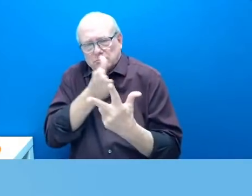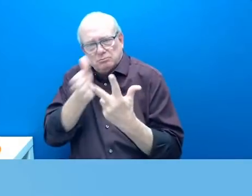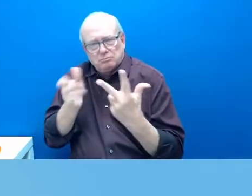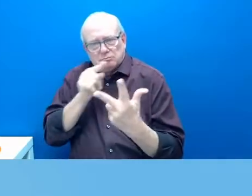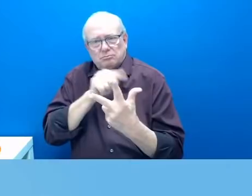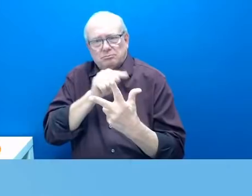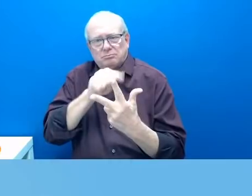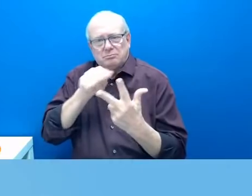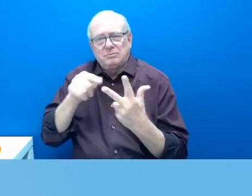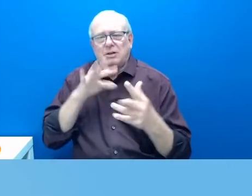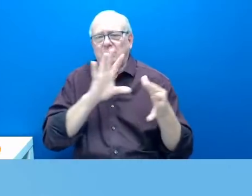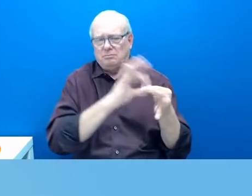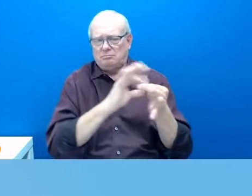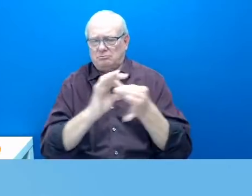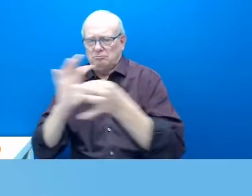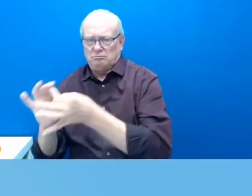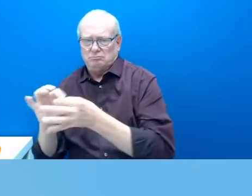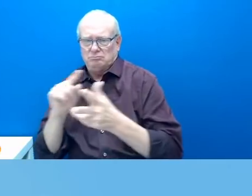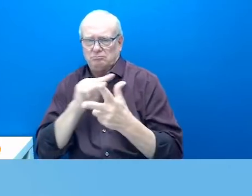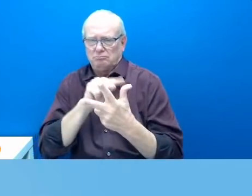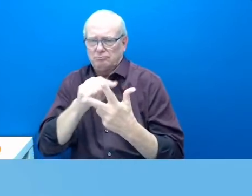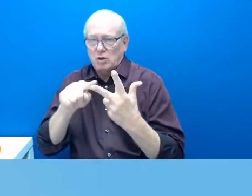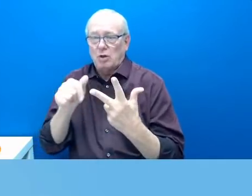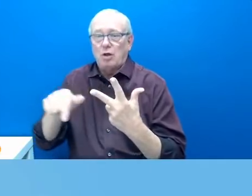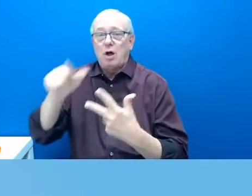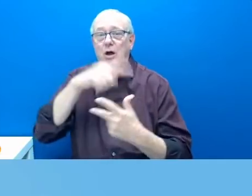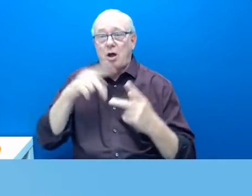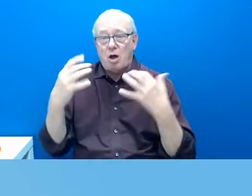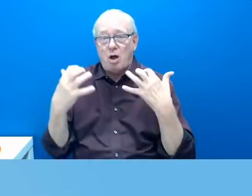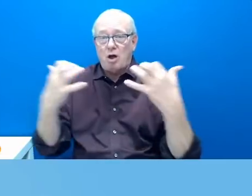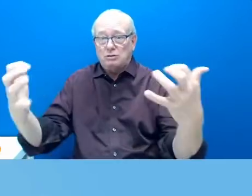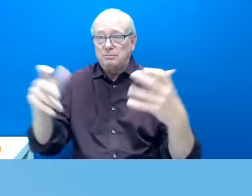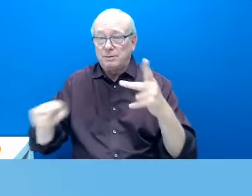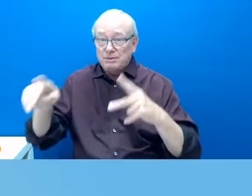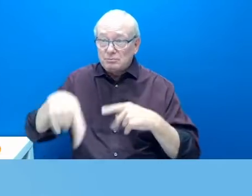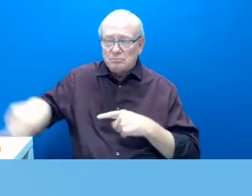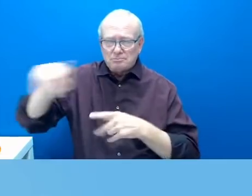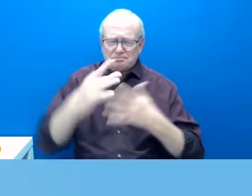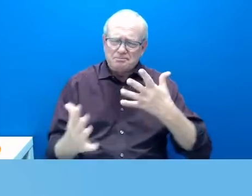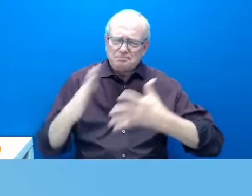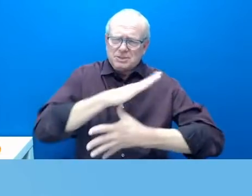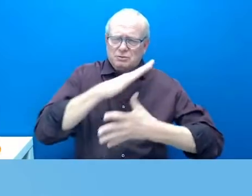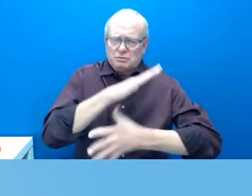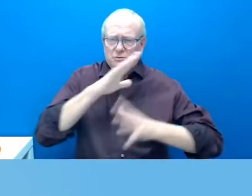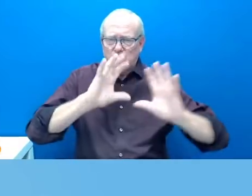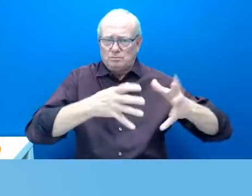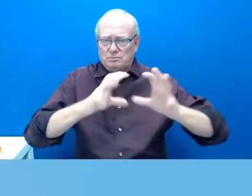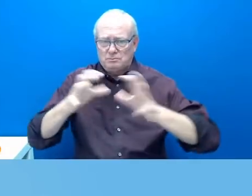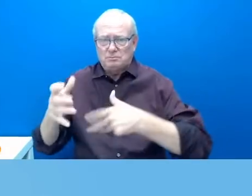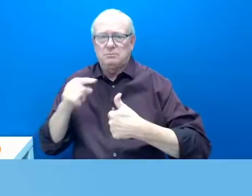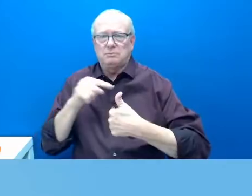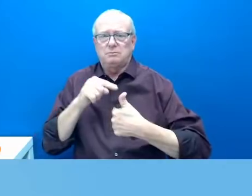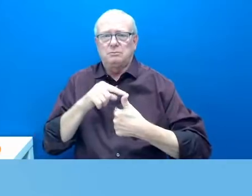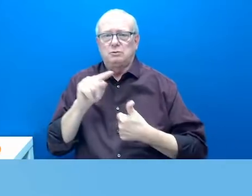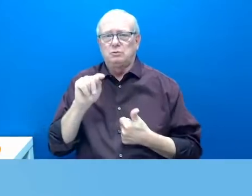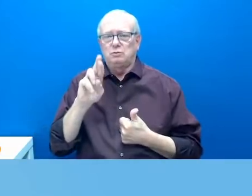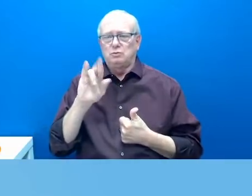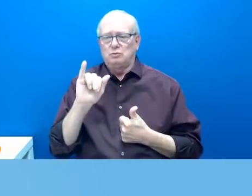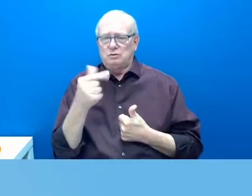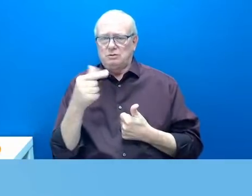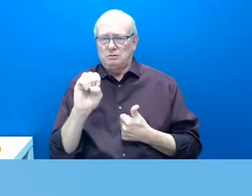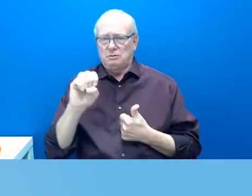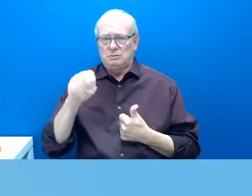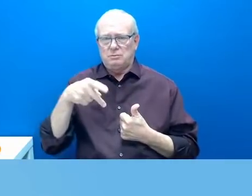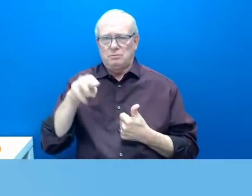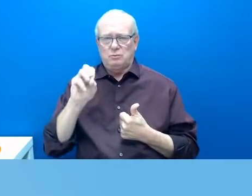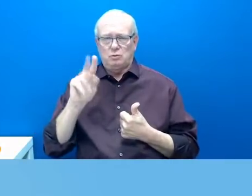distinct areas we are hearing you would like prioritized: triage, transportation of patients both within and beyond